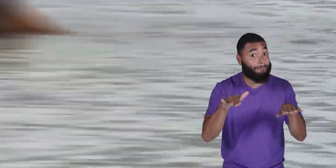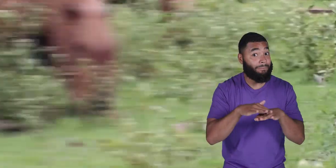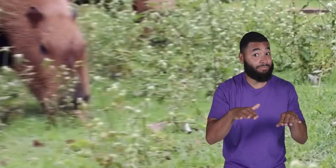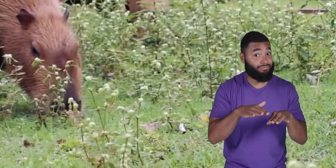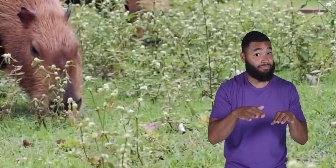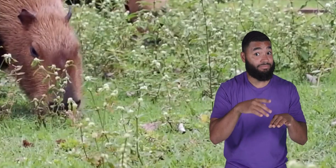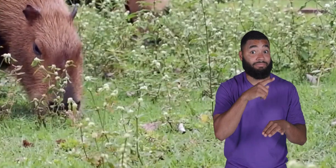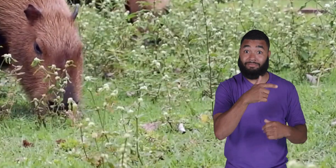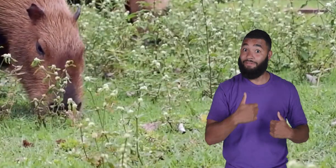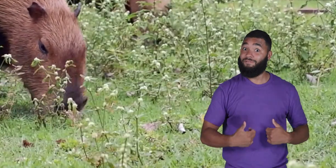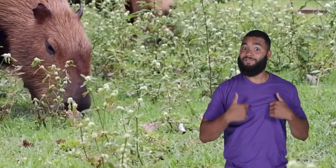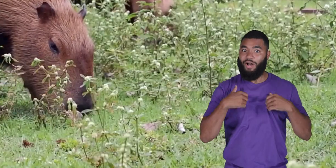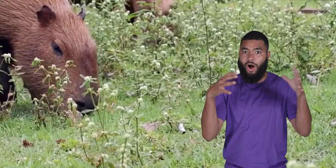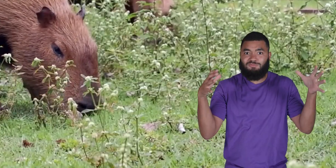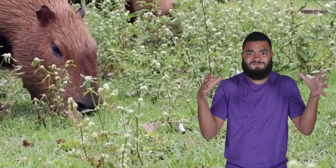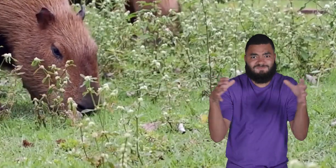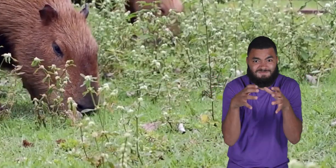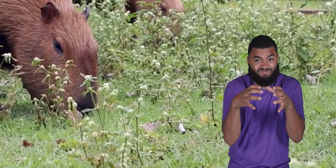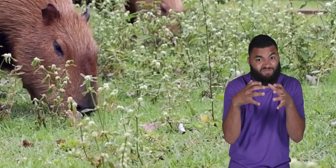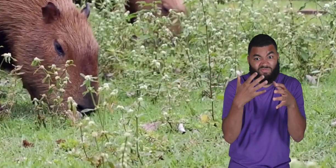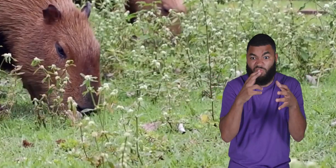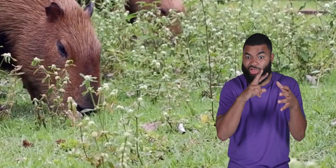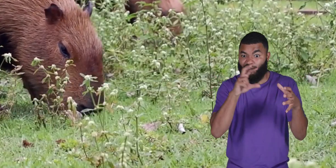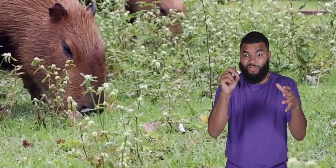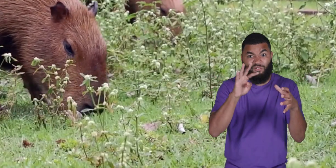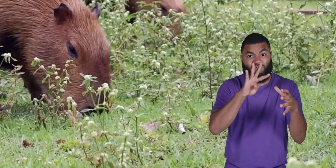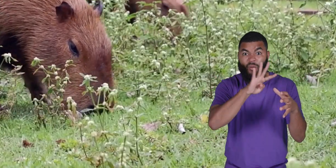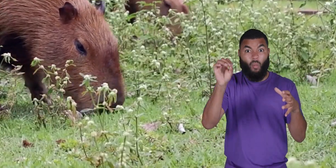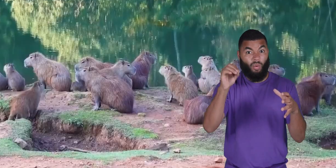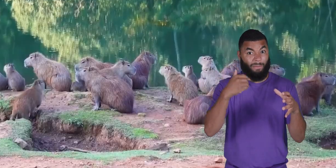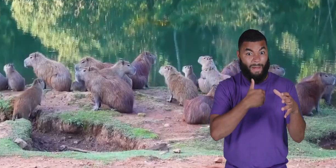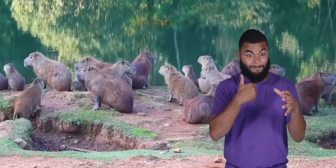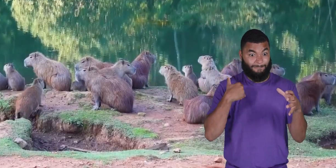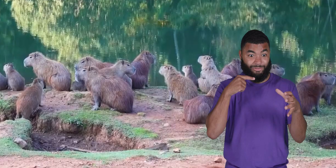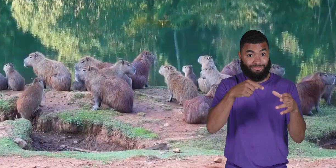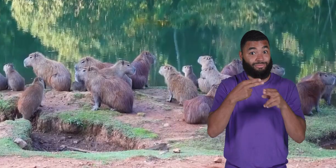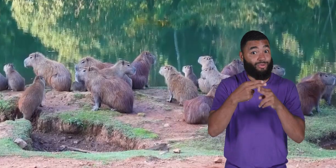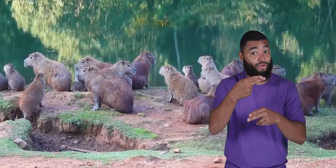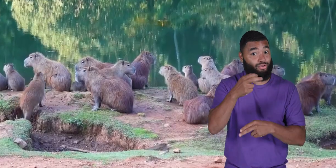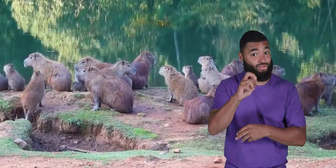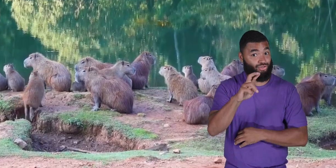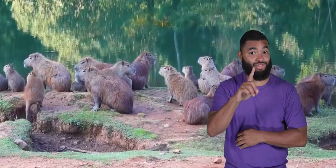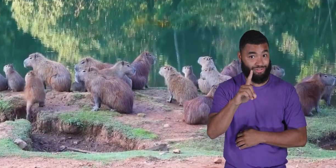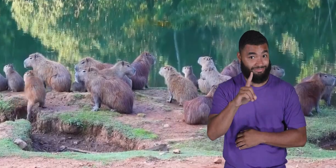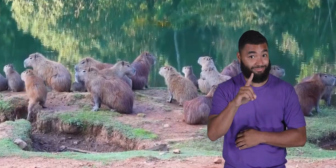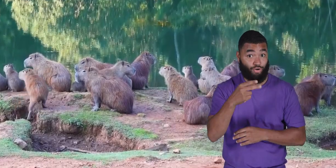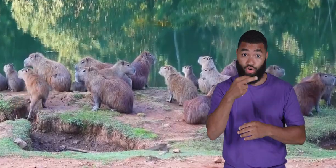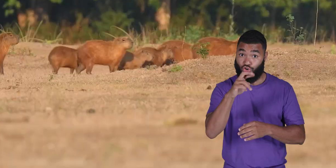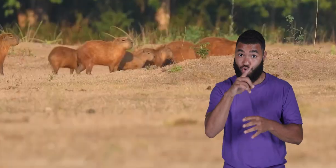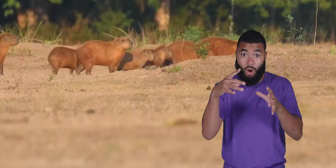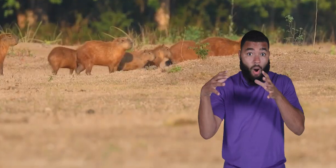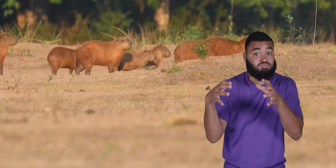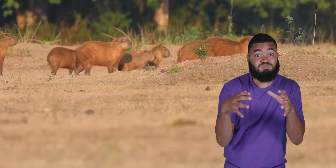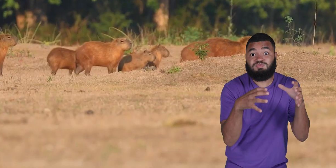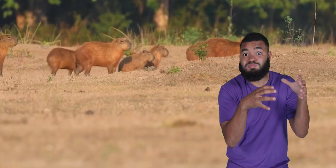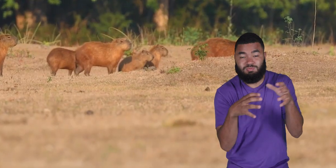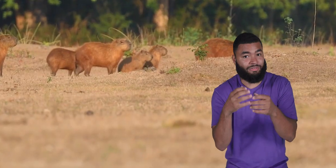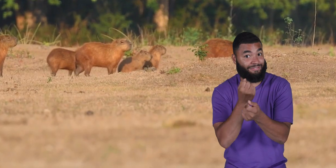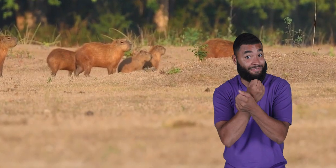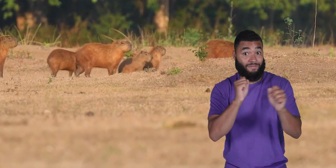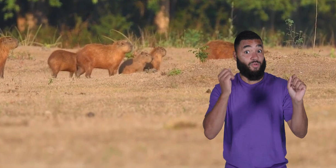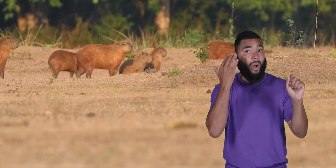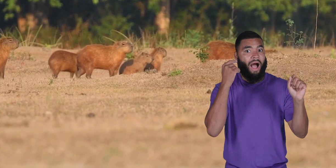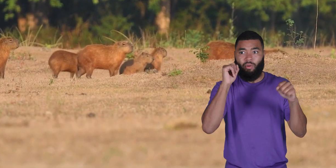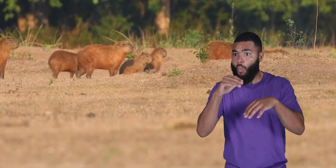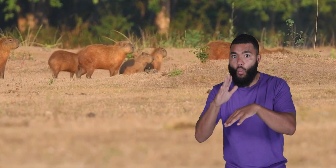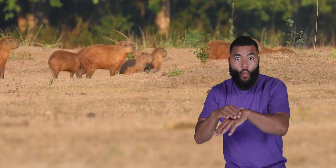these large rodents live in groups called herds which can have 10 to 40 members living in a herd keeps